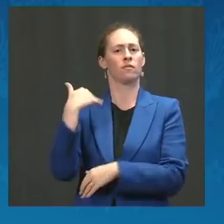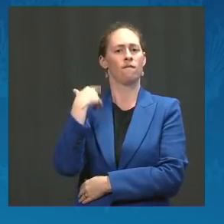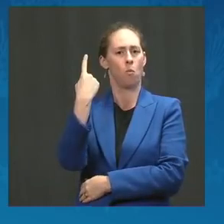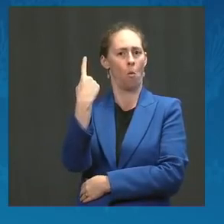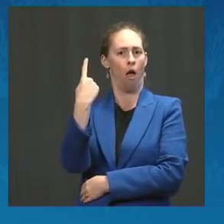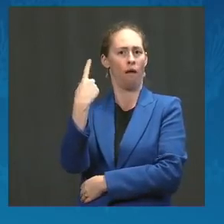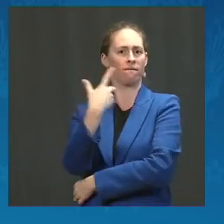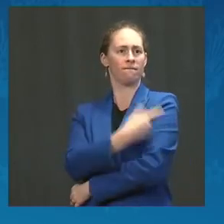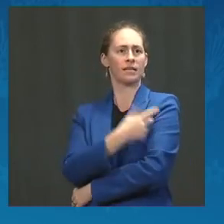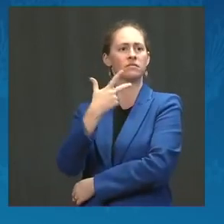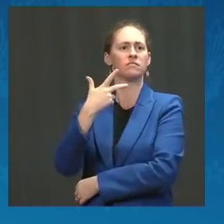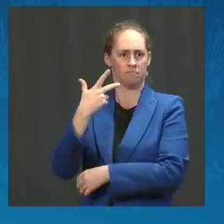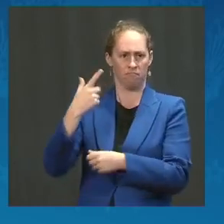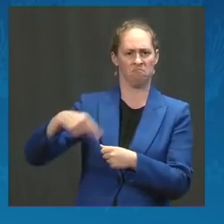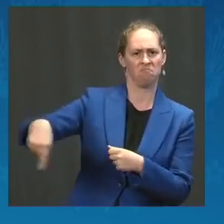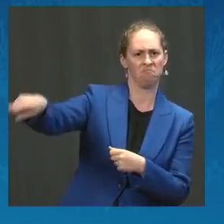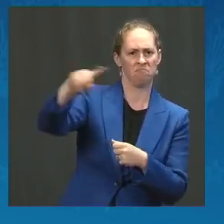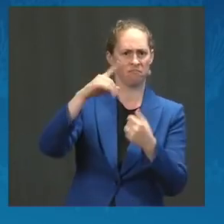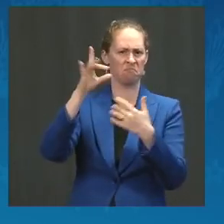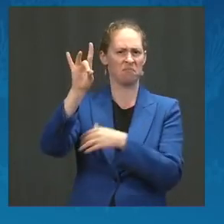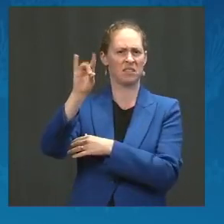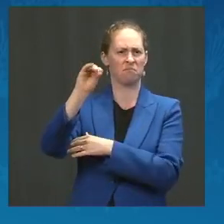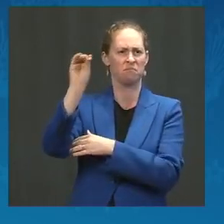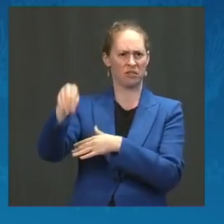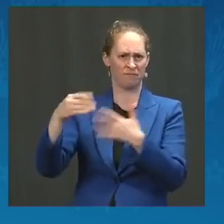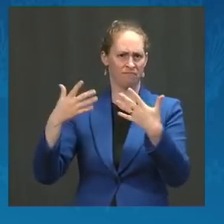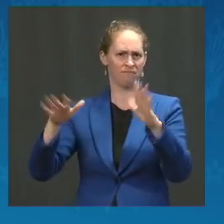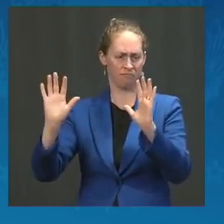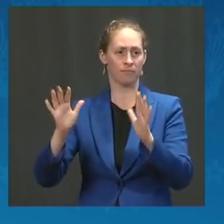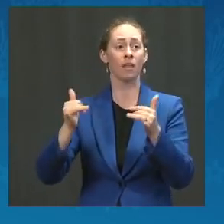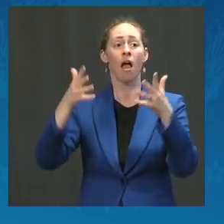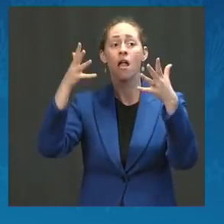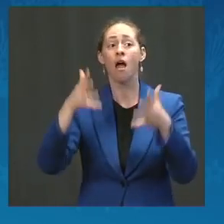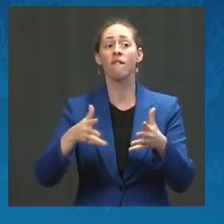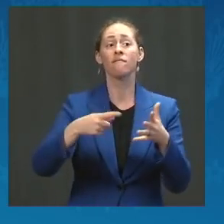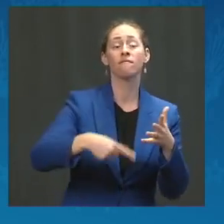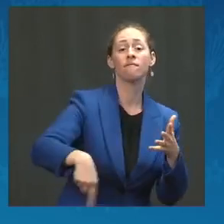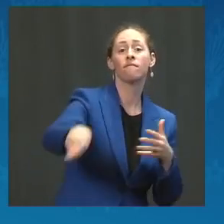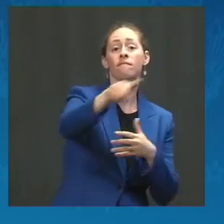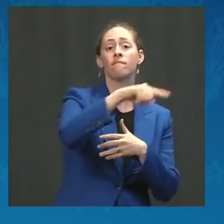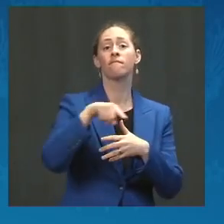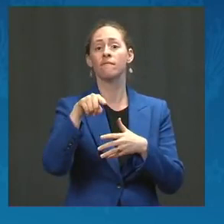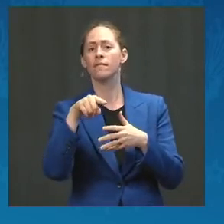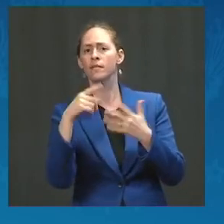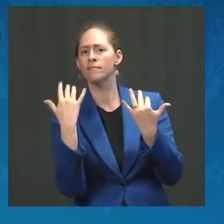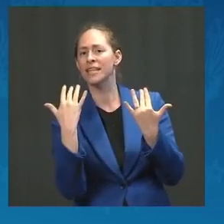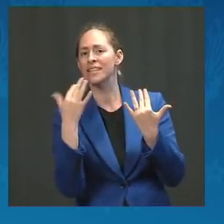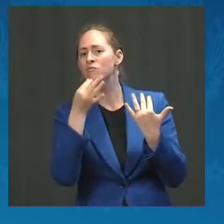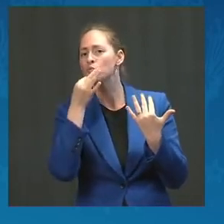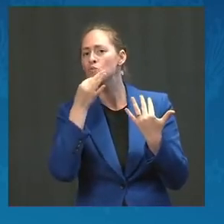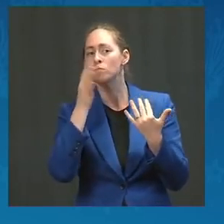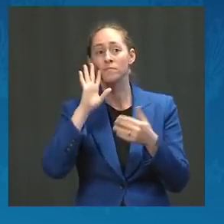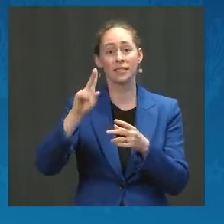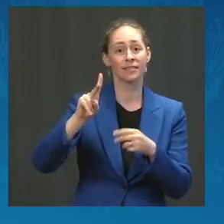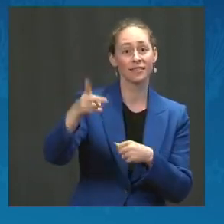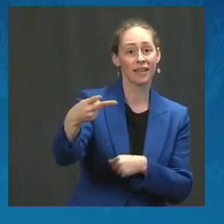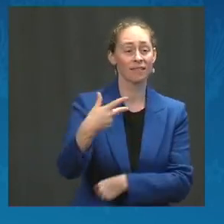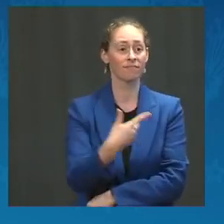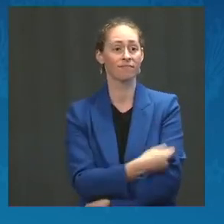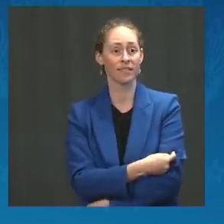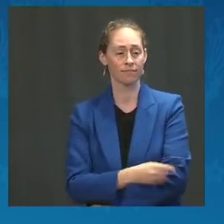now, and 10% are waiting for the second shot. To those folks who have one shot, but not the